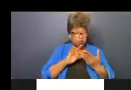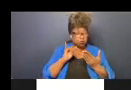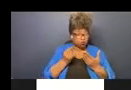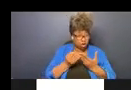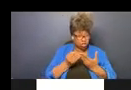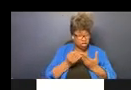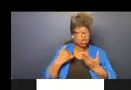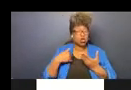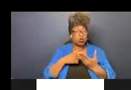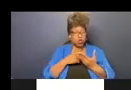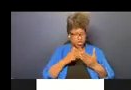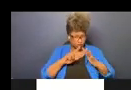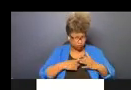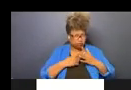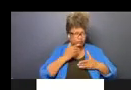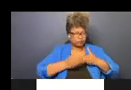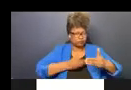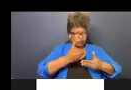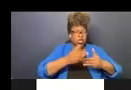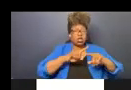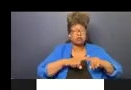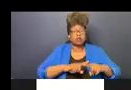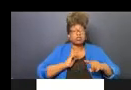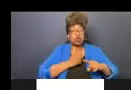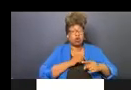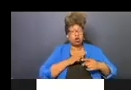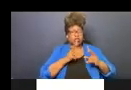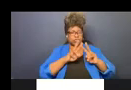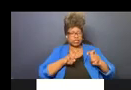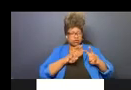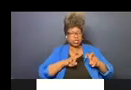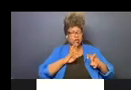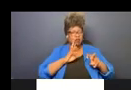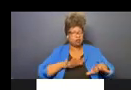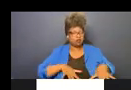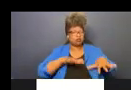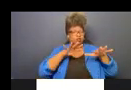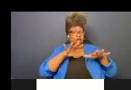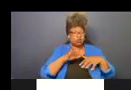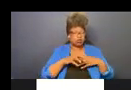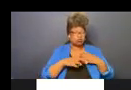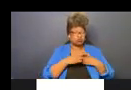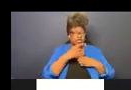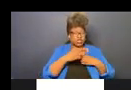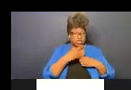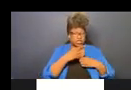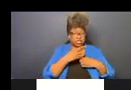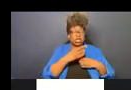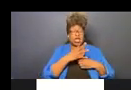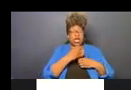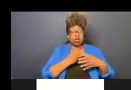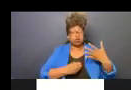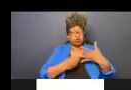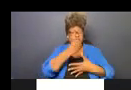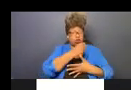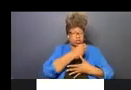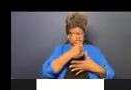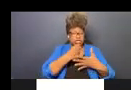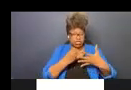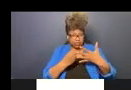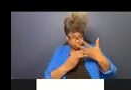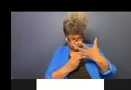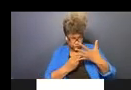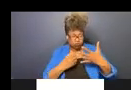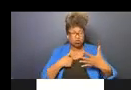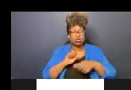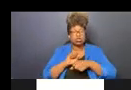our understanding of flood risk and the priorities that have been put forward. And so we developed and submitted 4 funding